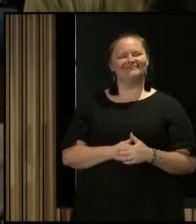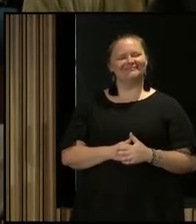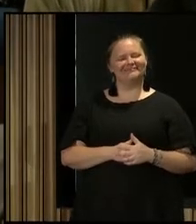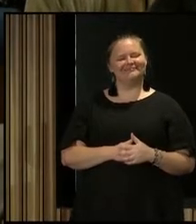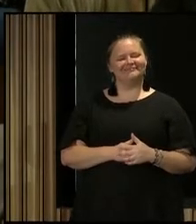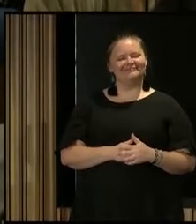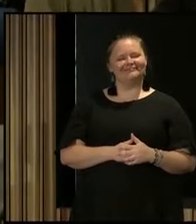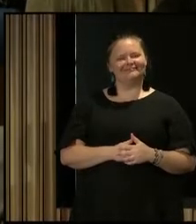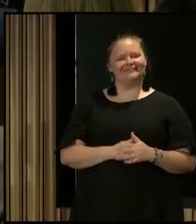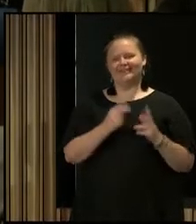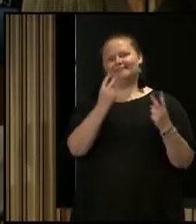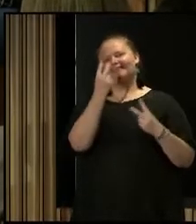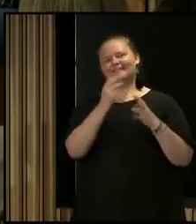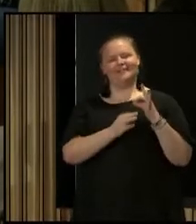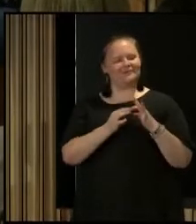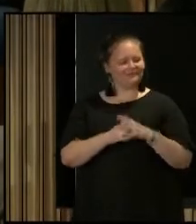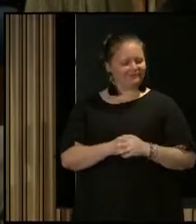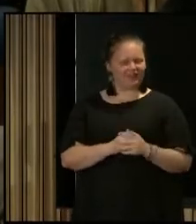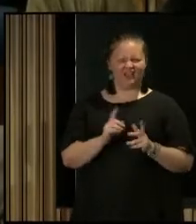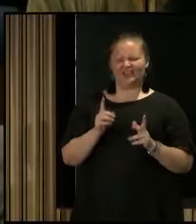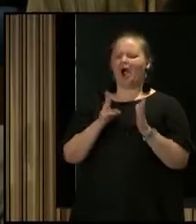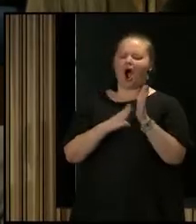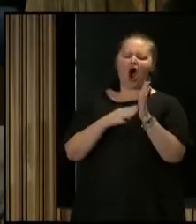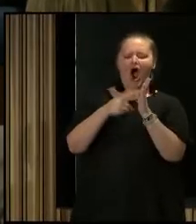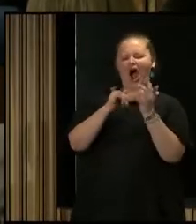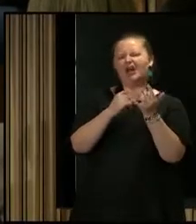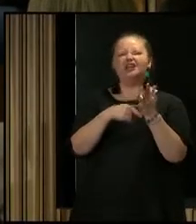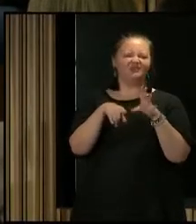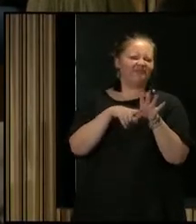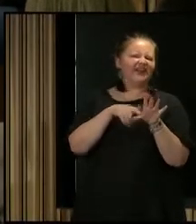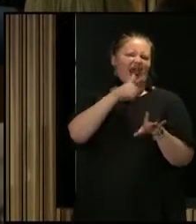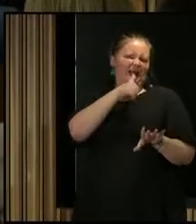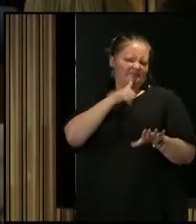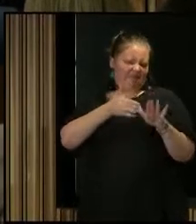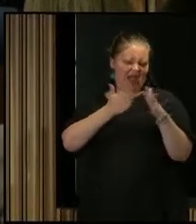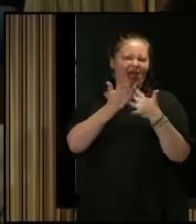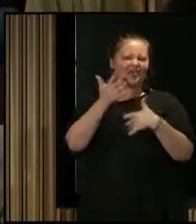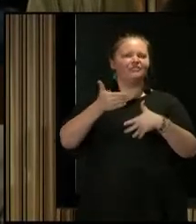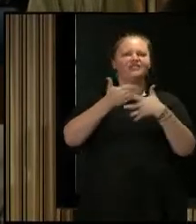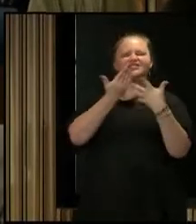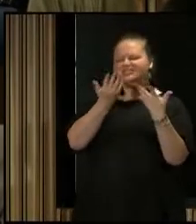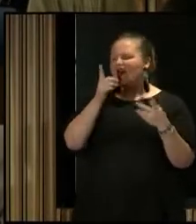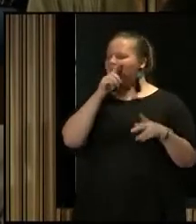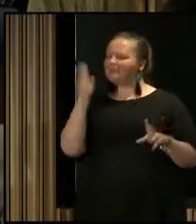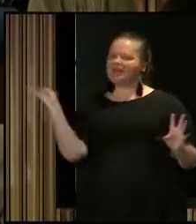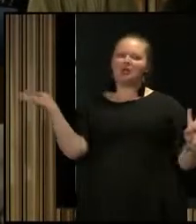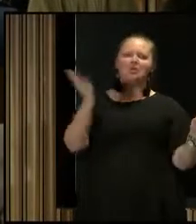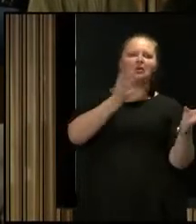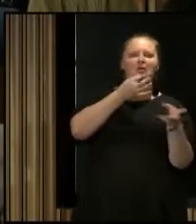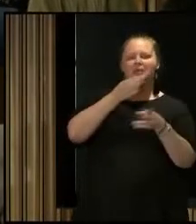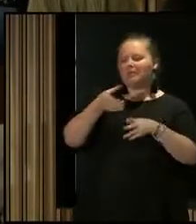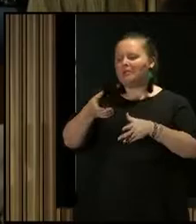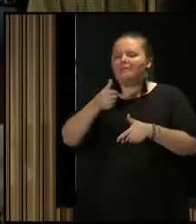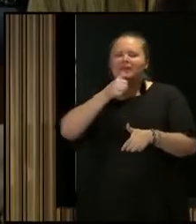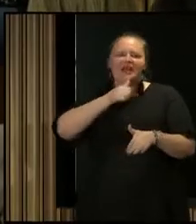And we kind of were like, it's musty. Like, it's a bar in the day. Like, you know, people just need to come in and breathe a bit and spill their beers and it will smell